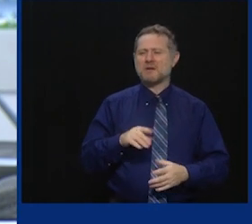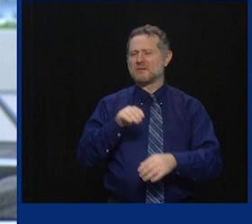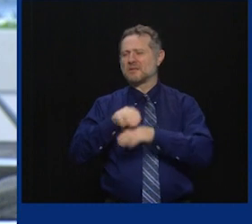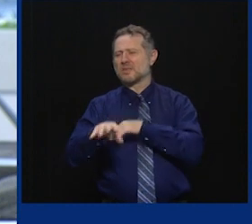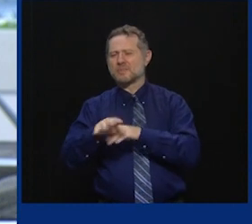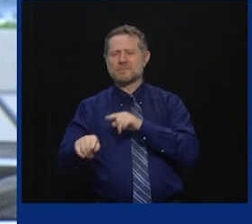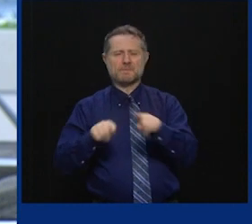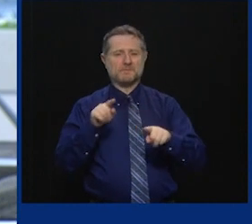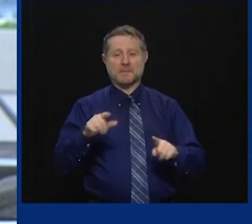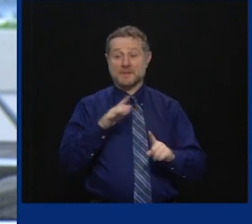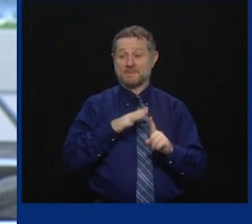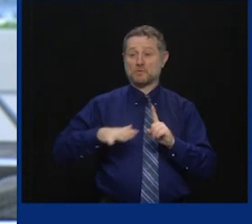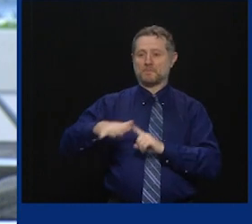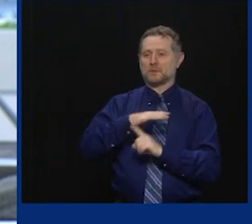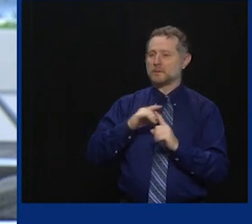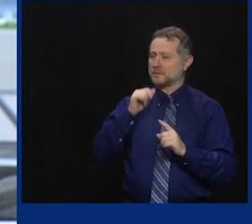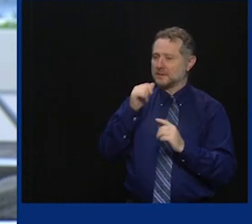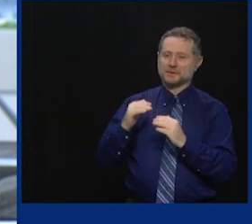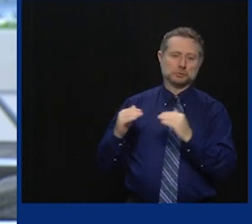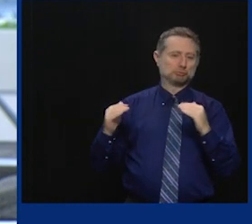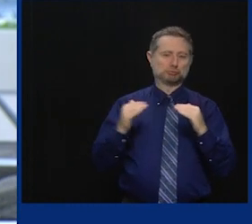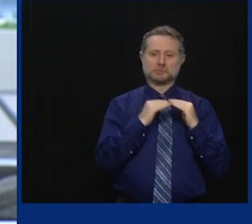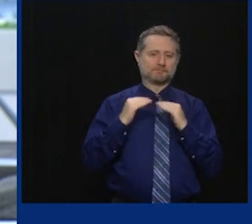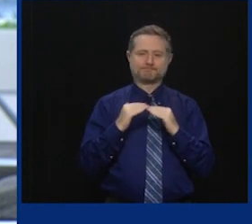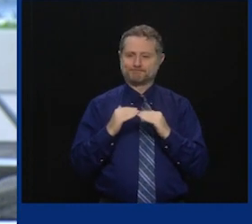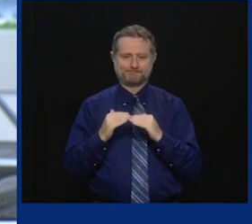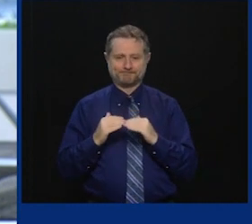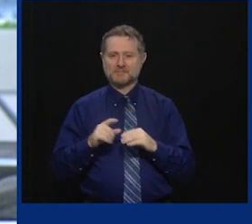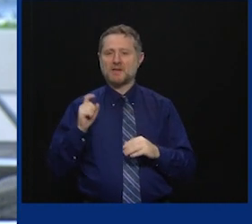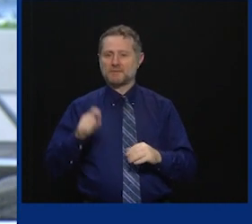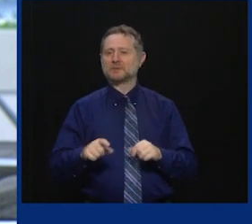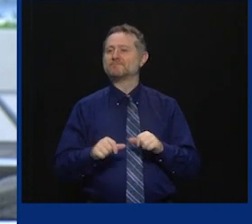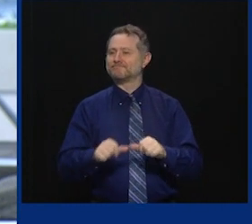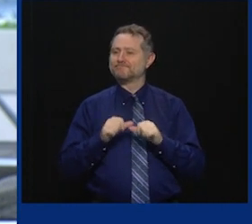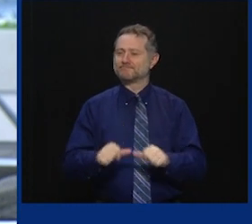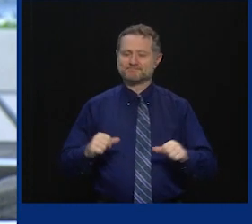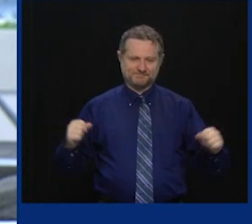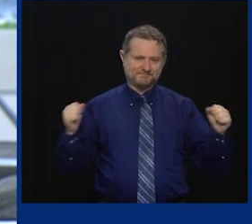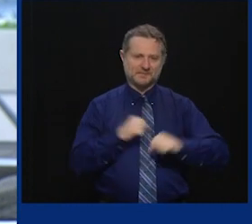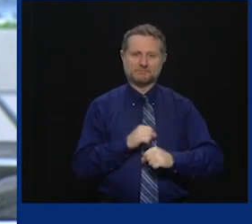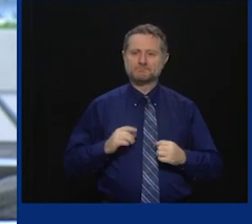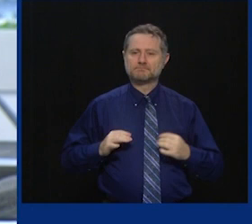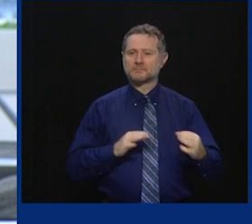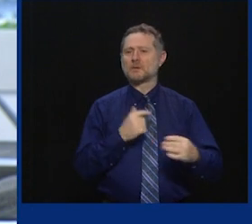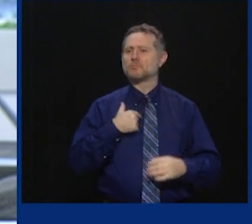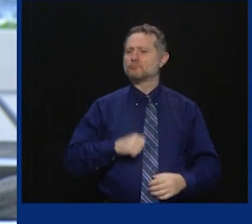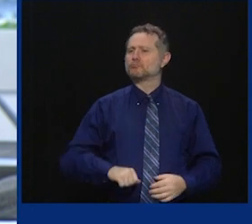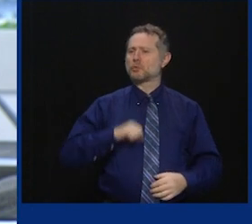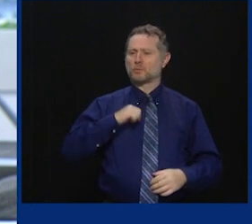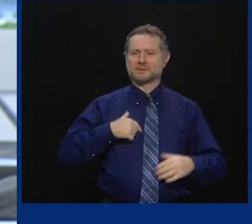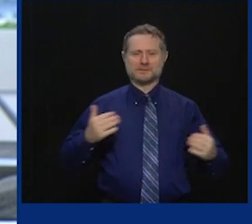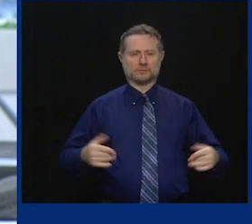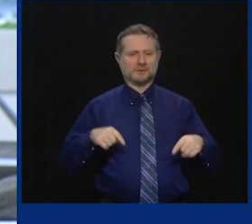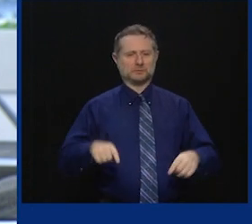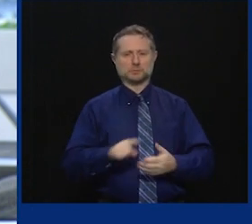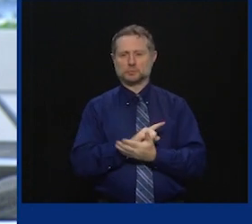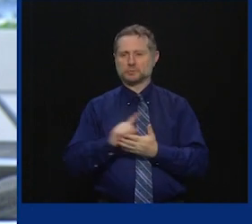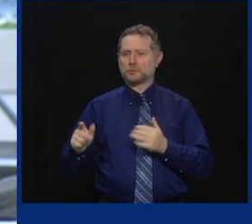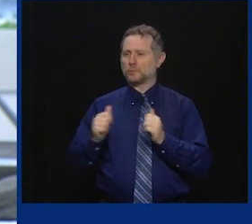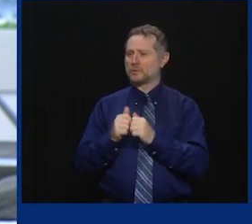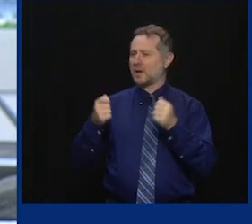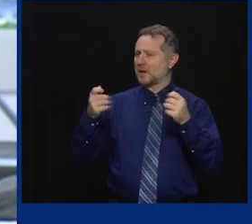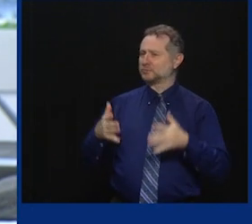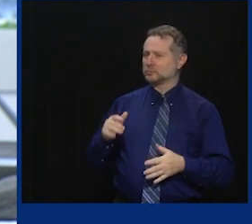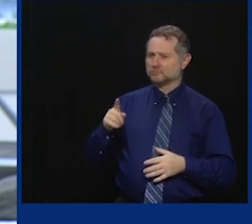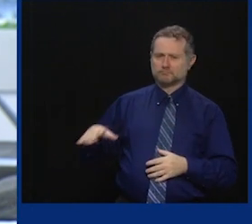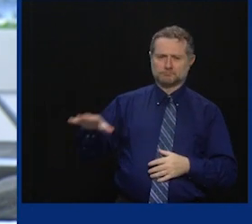environmental injustice, and that's what we're going to continue fighting. So I'm really proud to be here this particular week again with our administrator to tell